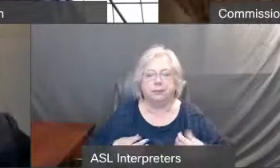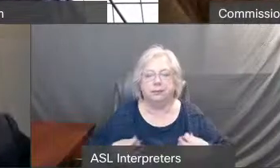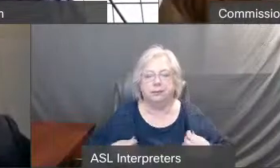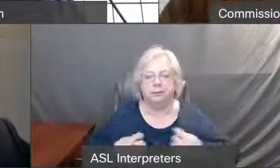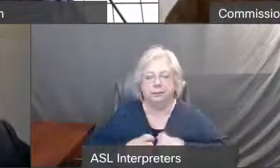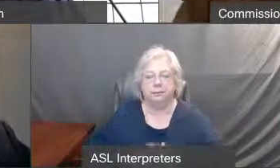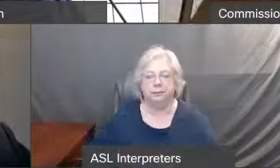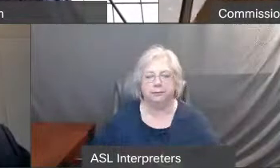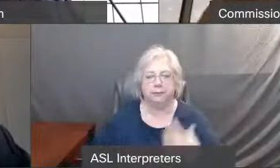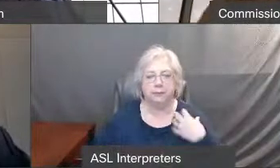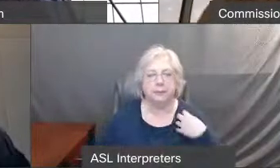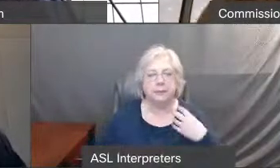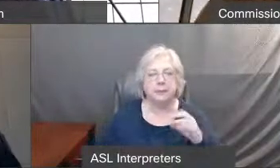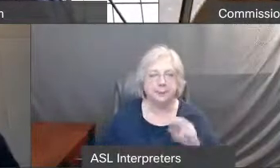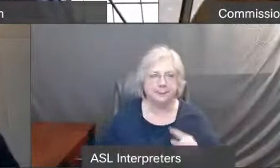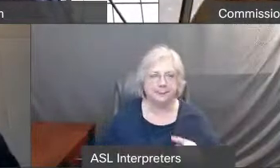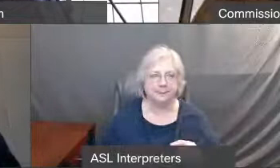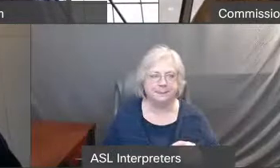Okay.